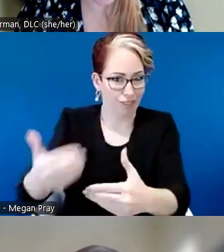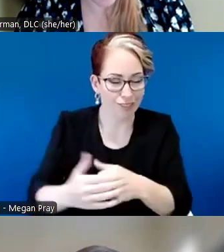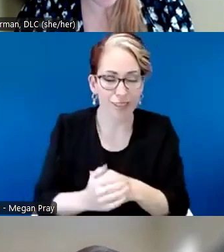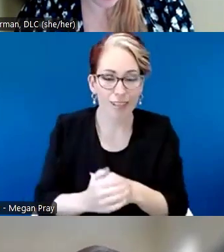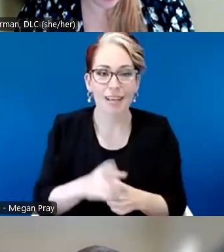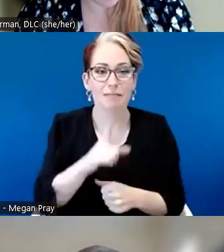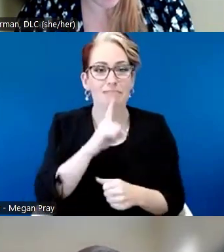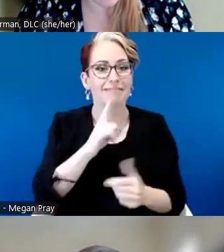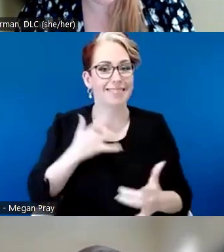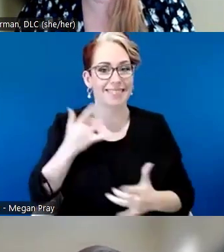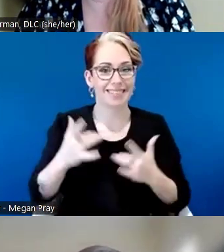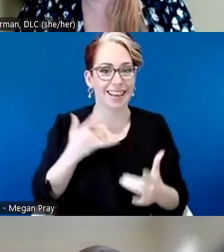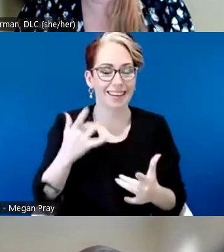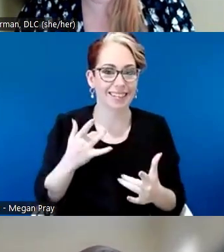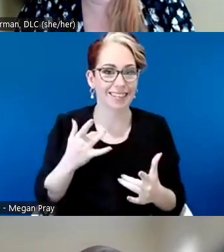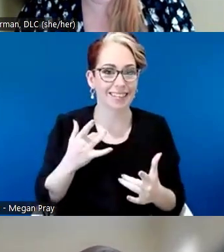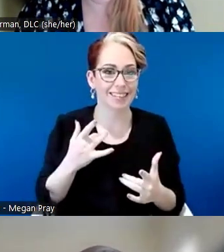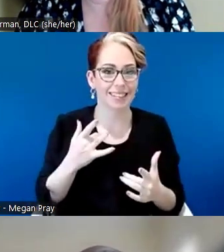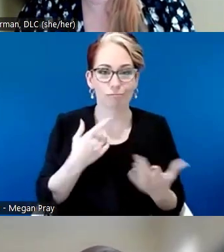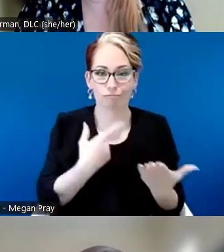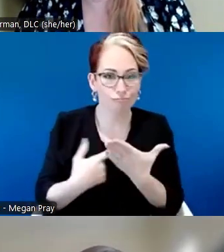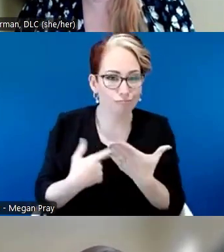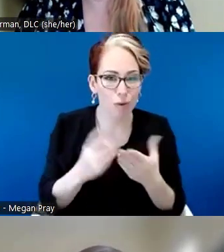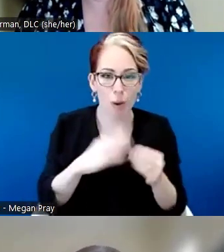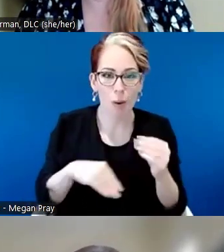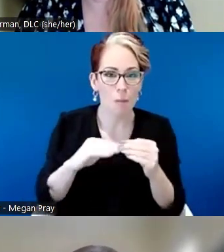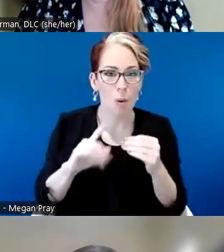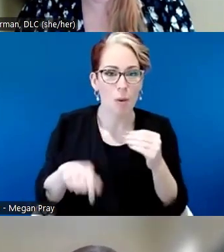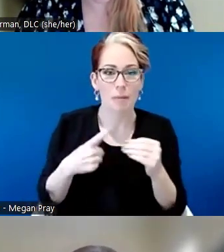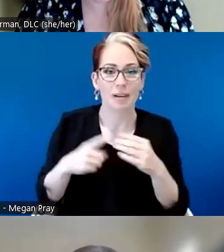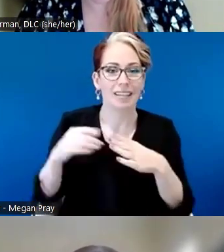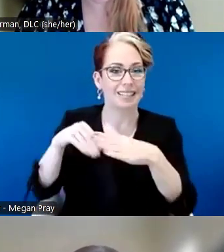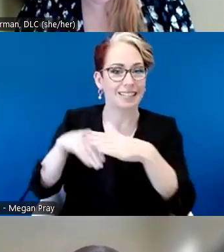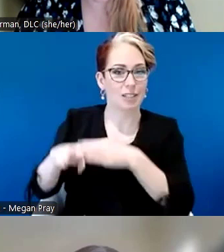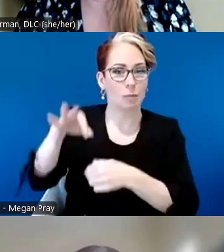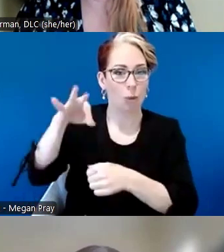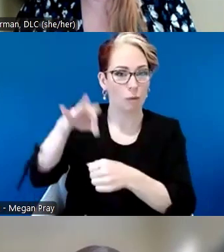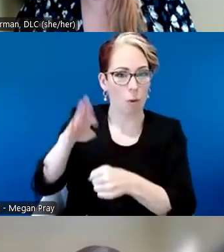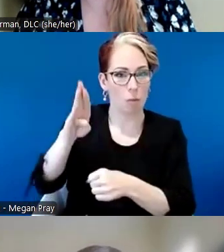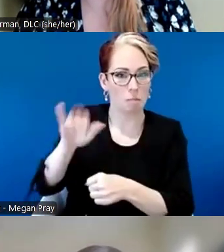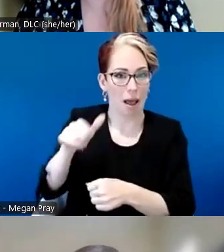talk more about accessible vote by mail, which a lot of folks don't know about.